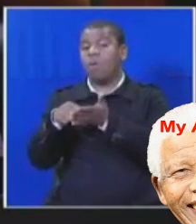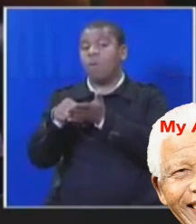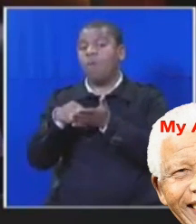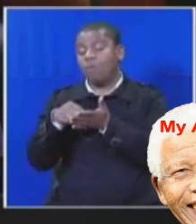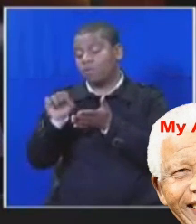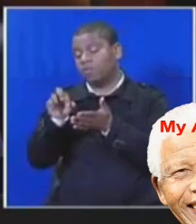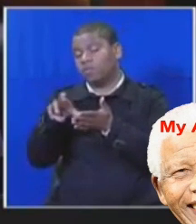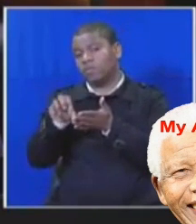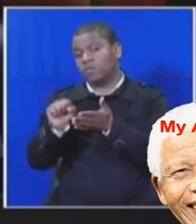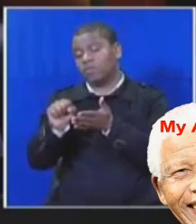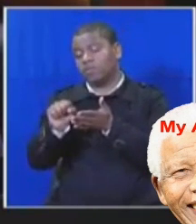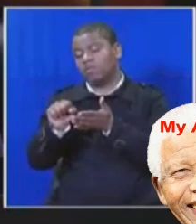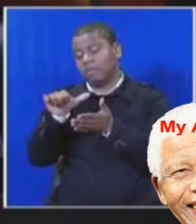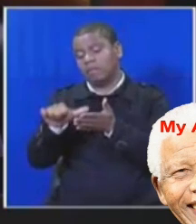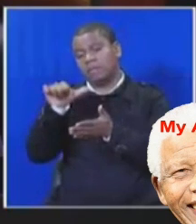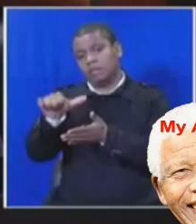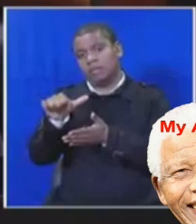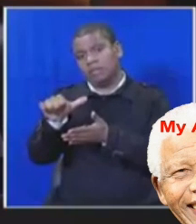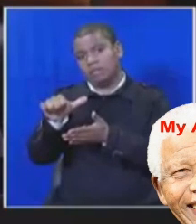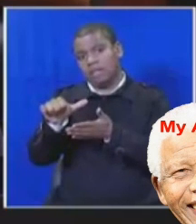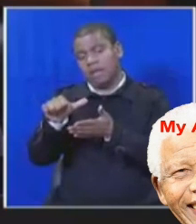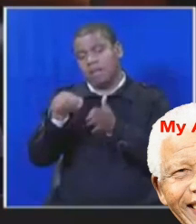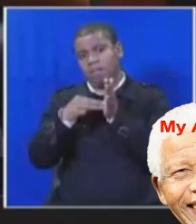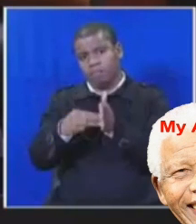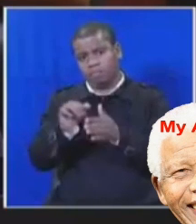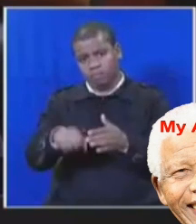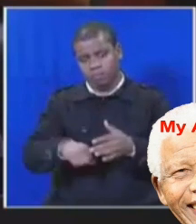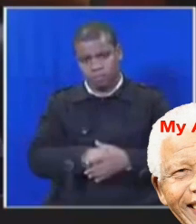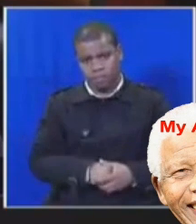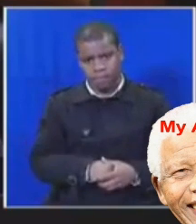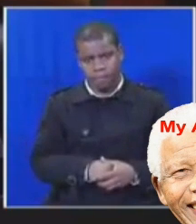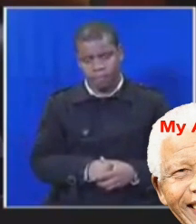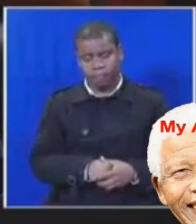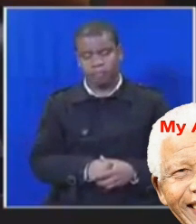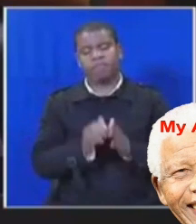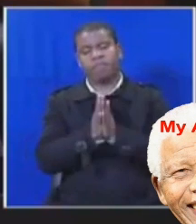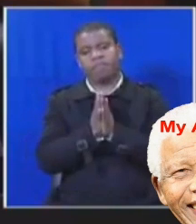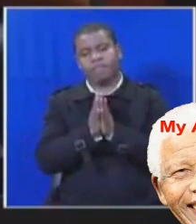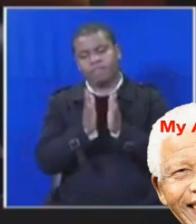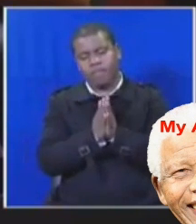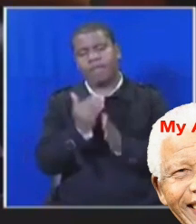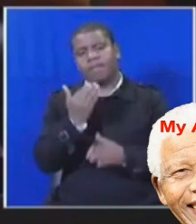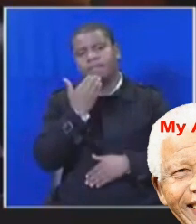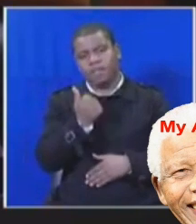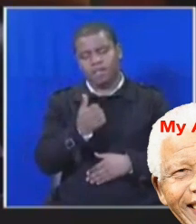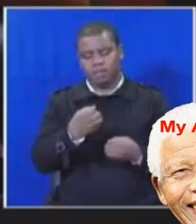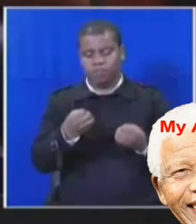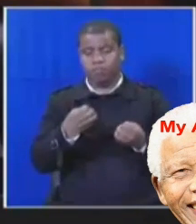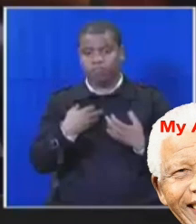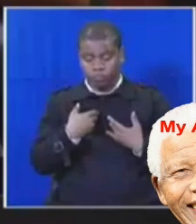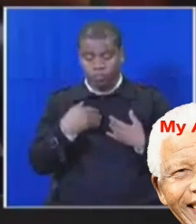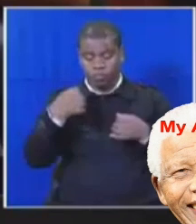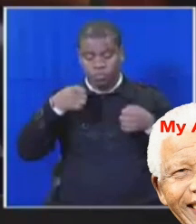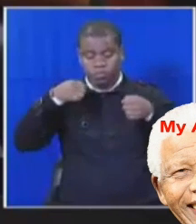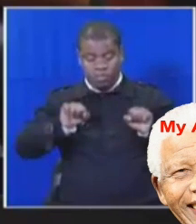million. Honorable members, can you please allow the chair to